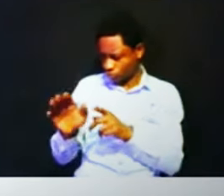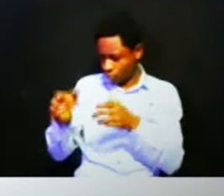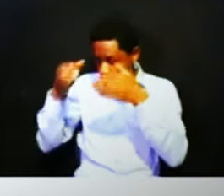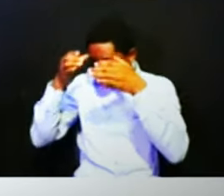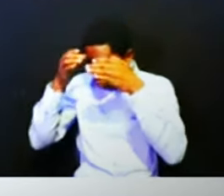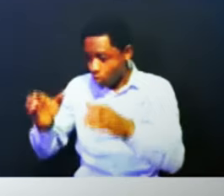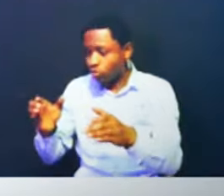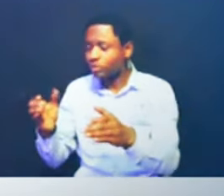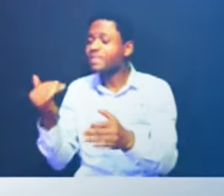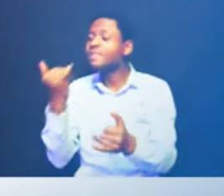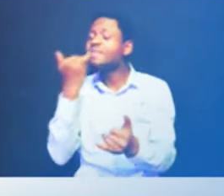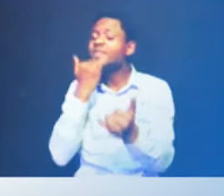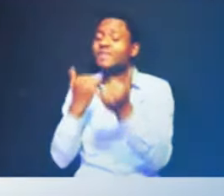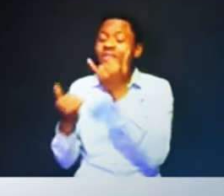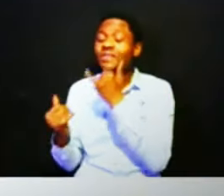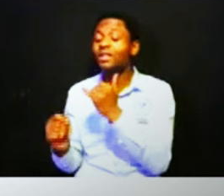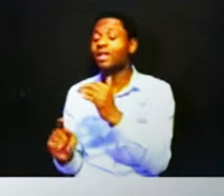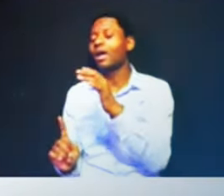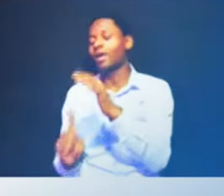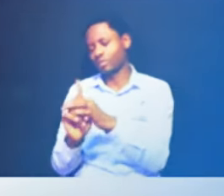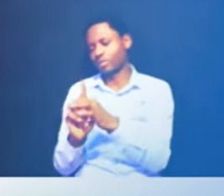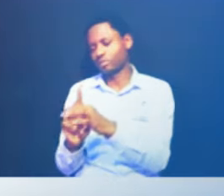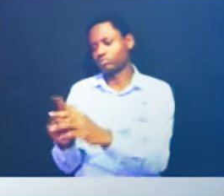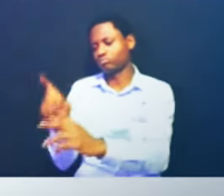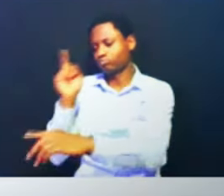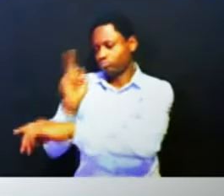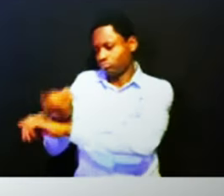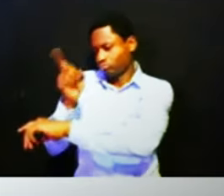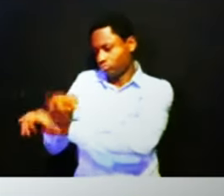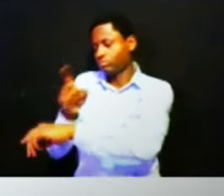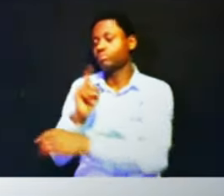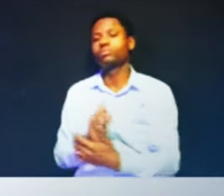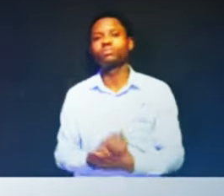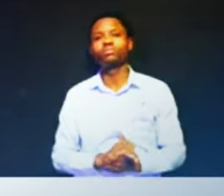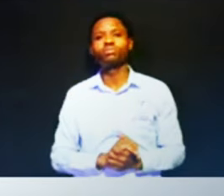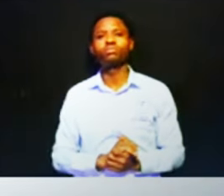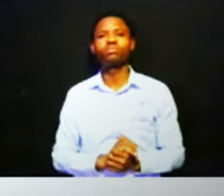come. Woe to